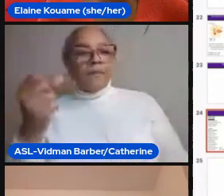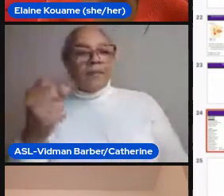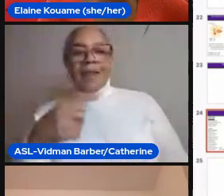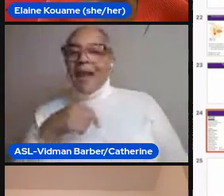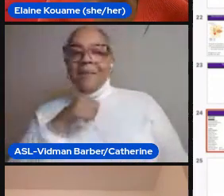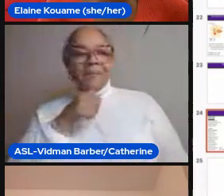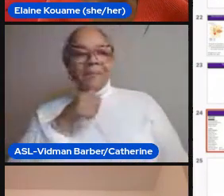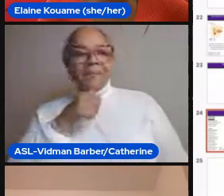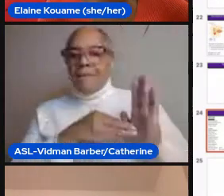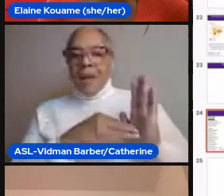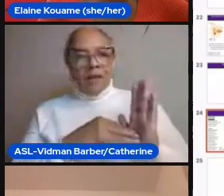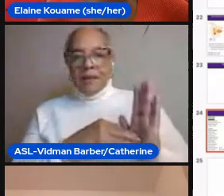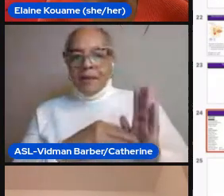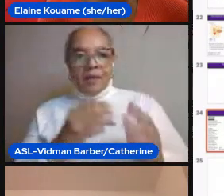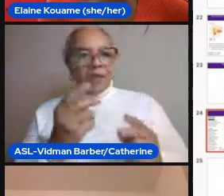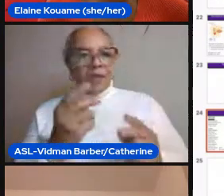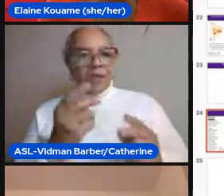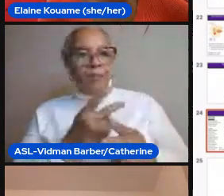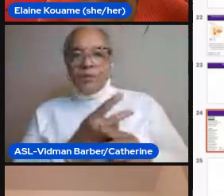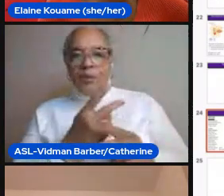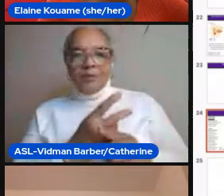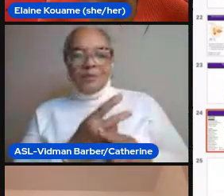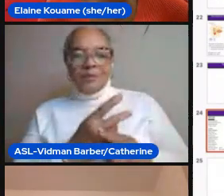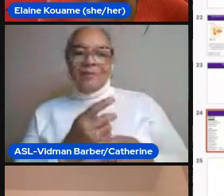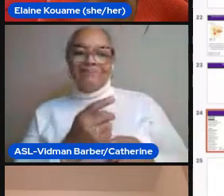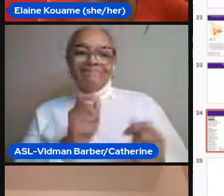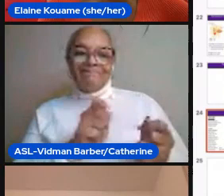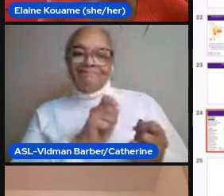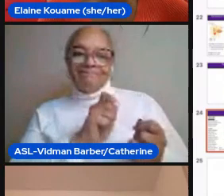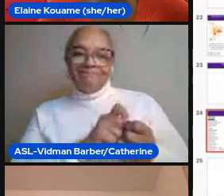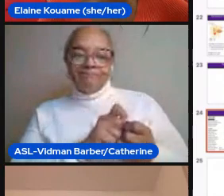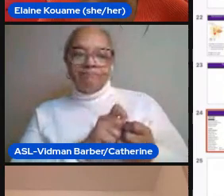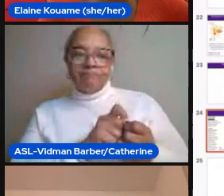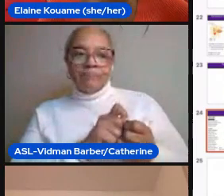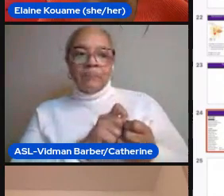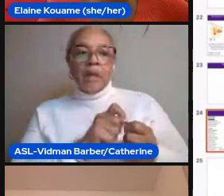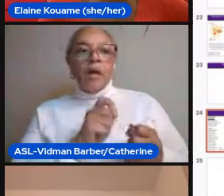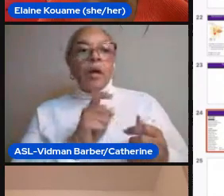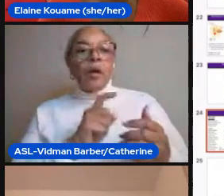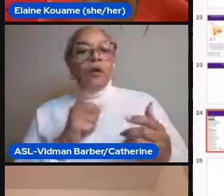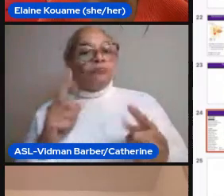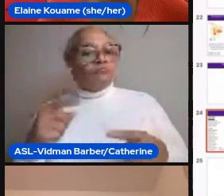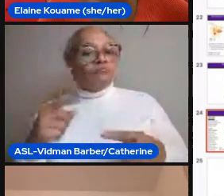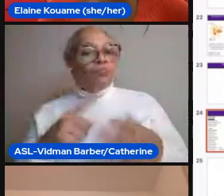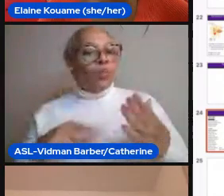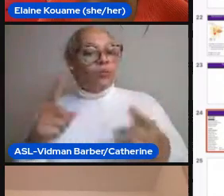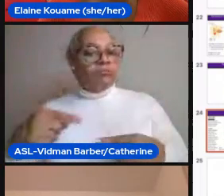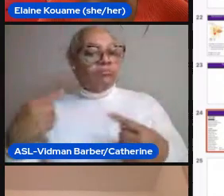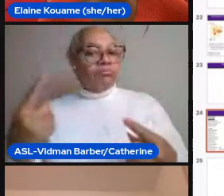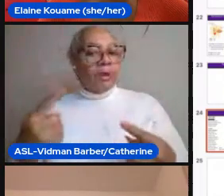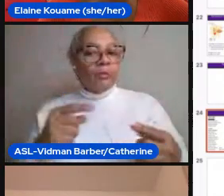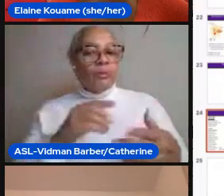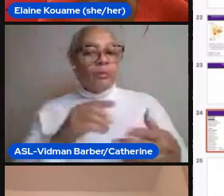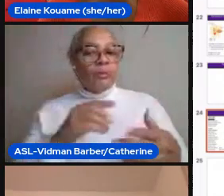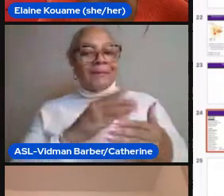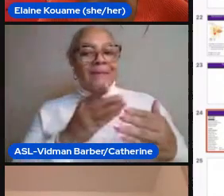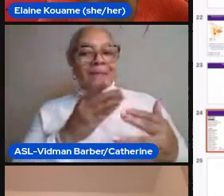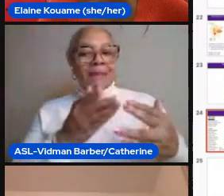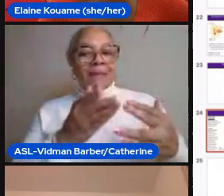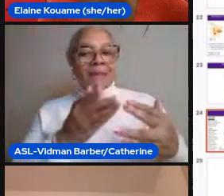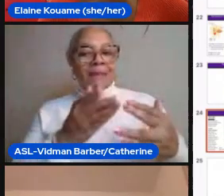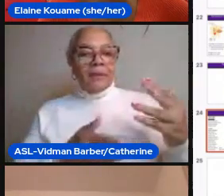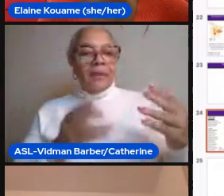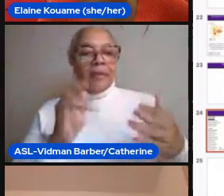modeling computationally per se here. So what we've done here, we sequenced the different DC